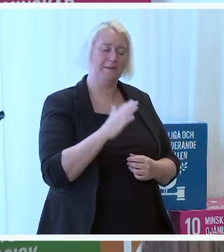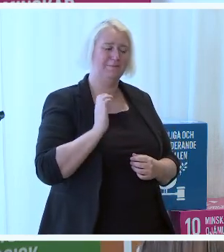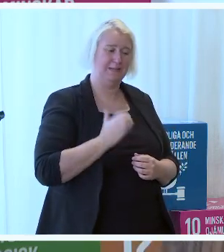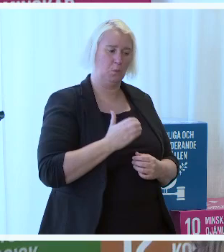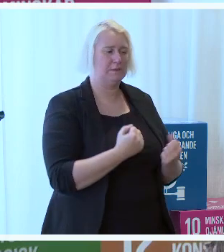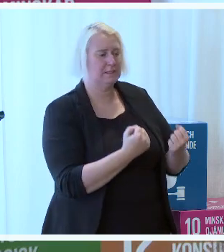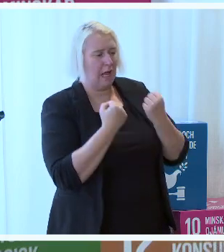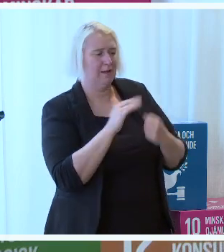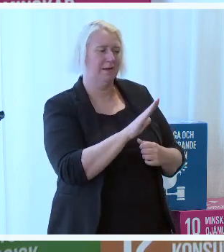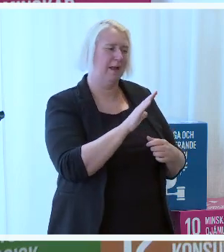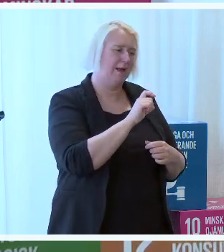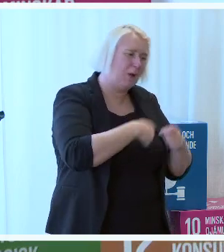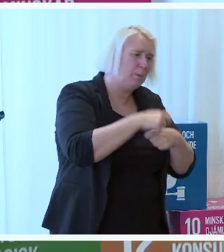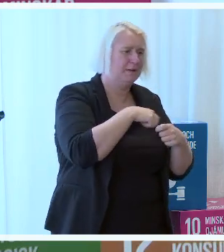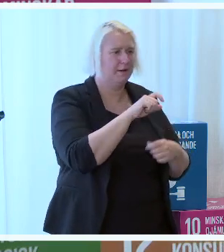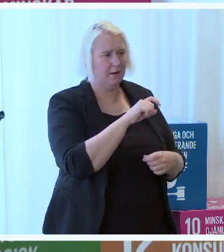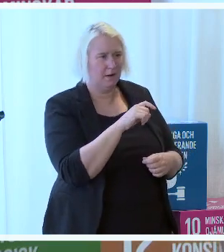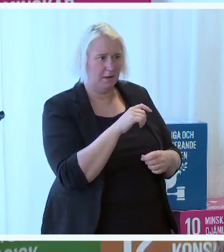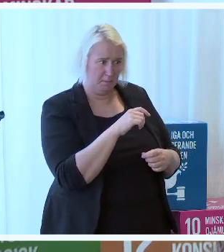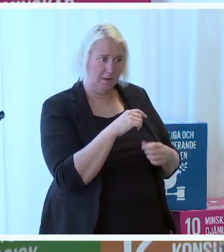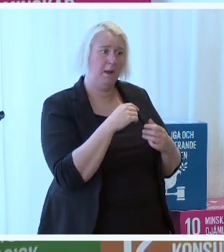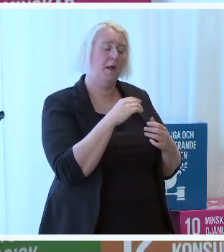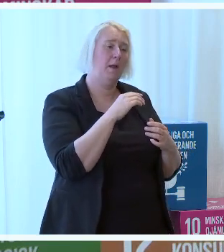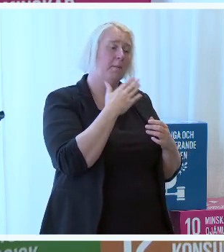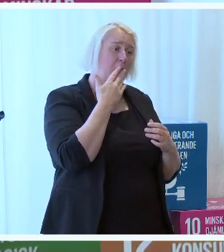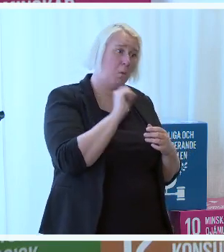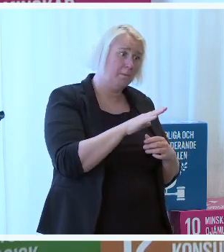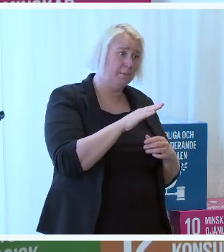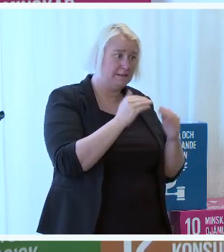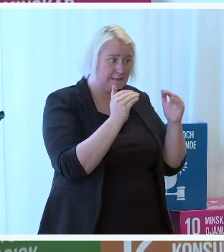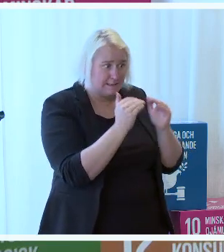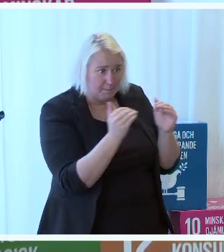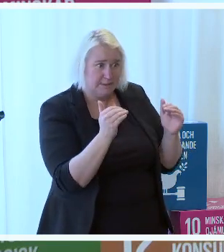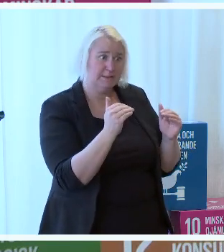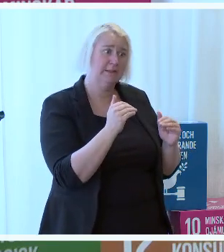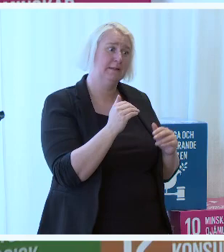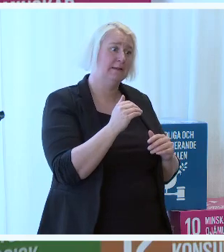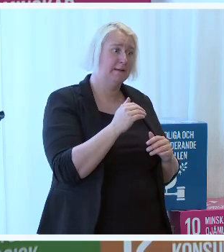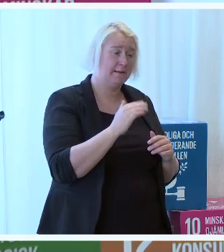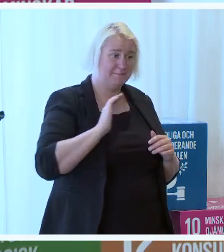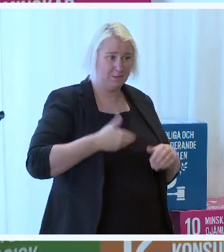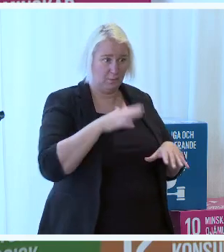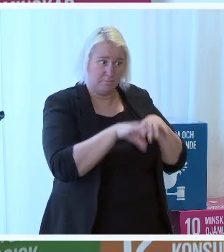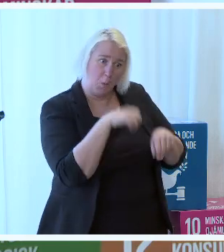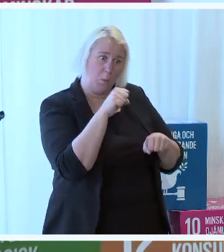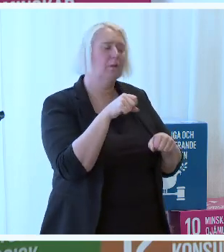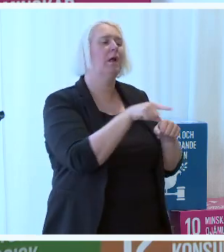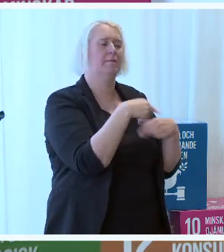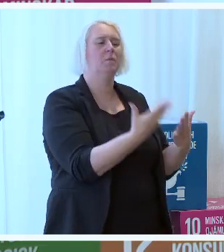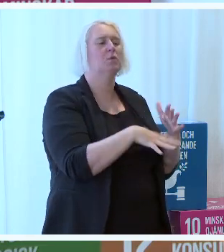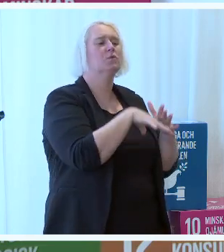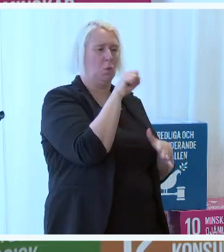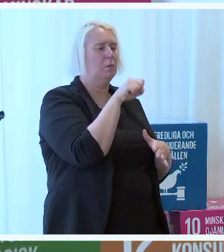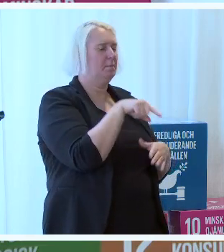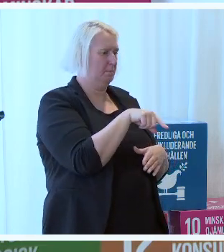about early and forced marriage. It was about to talk about gender-based violence. It was about to talk about land rights, and it was allowed to talk